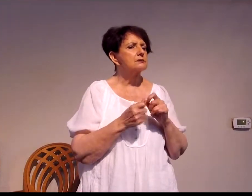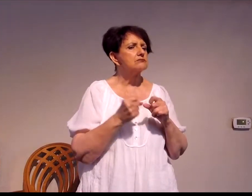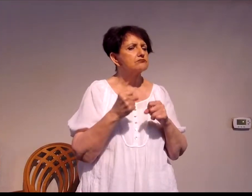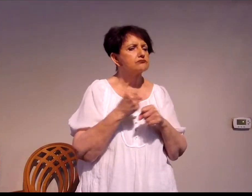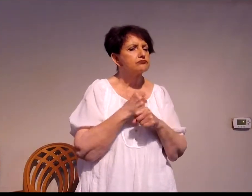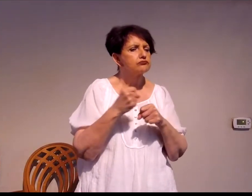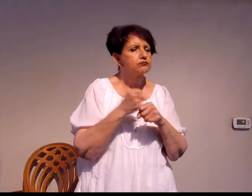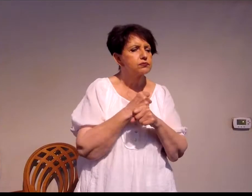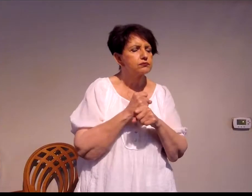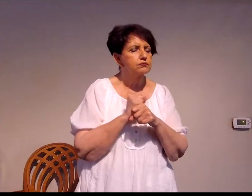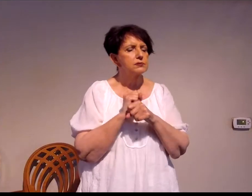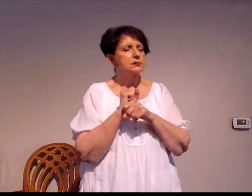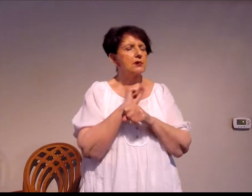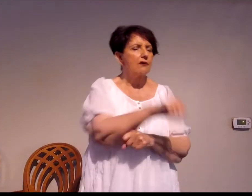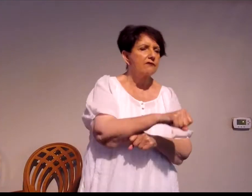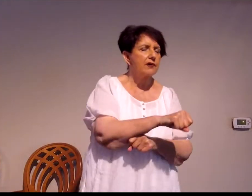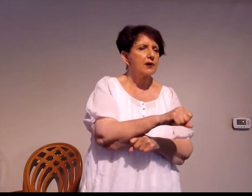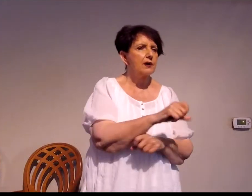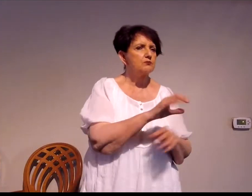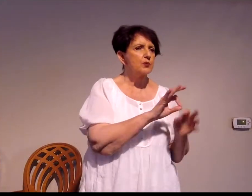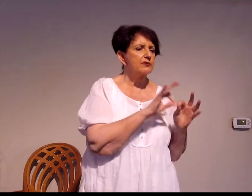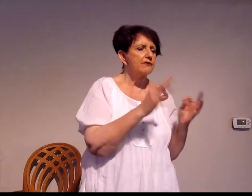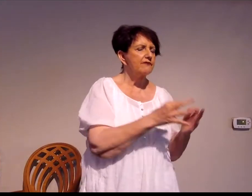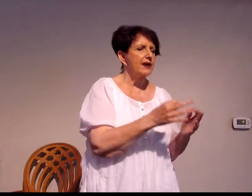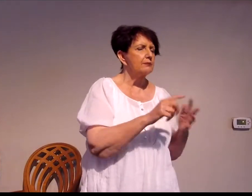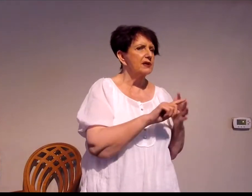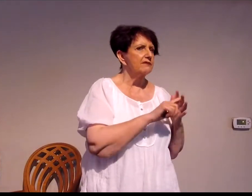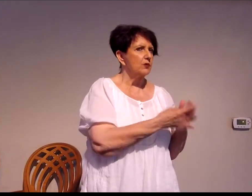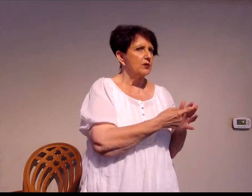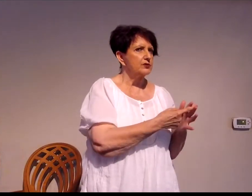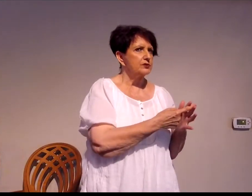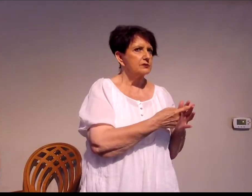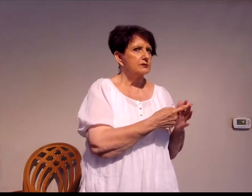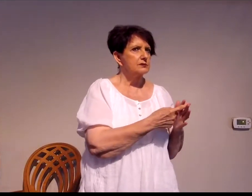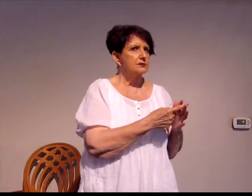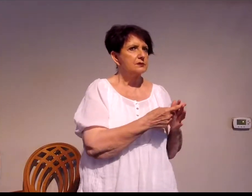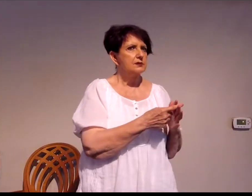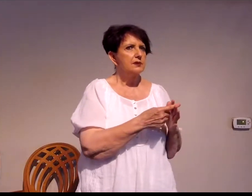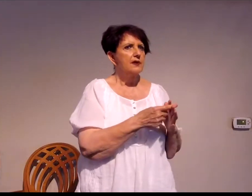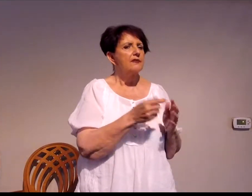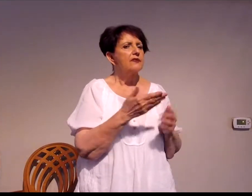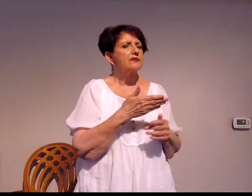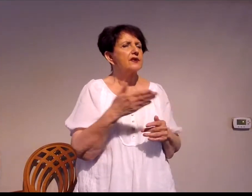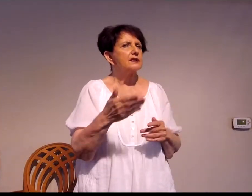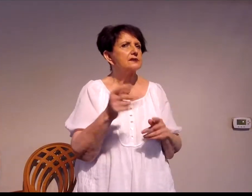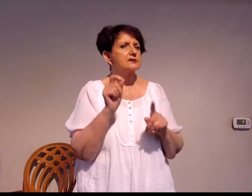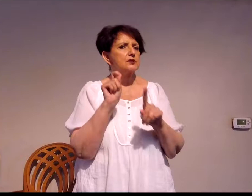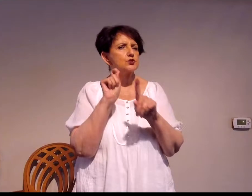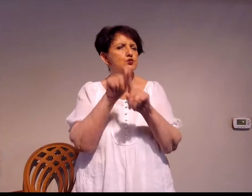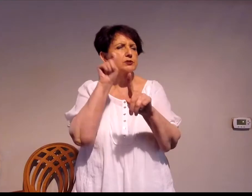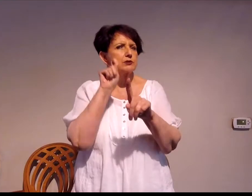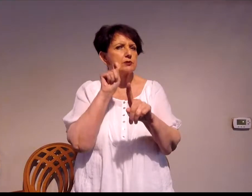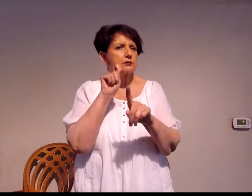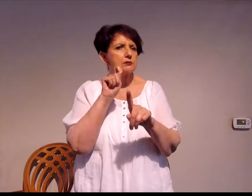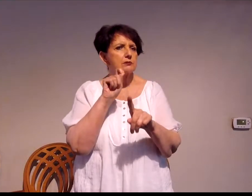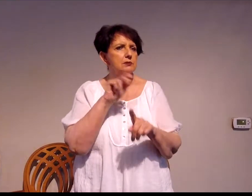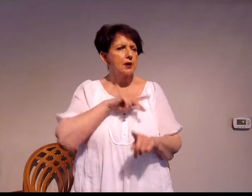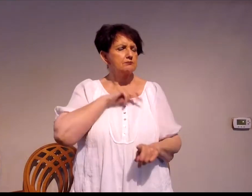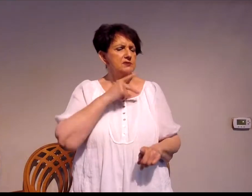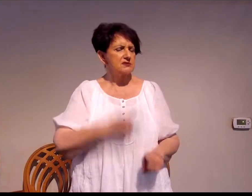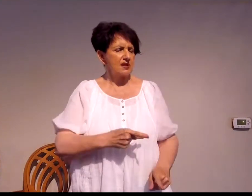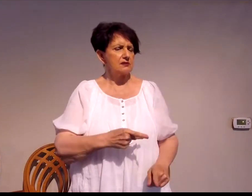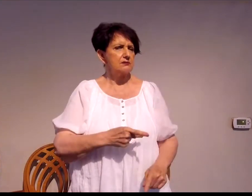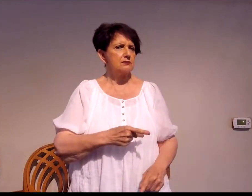origin is we start to reflect on those things that trigger you, upset you the most about